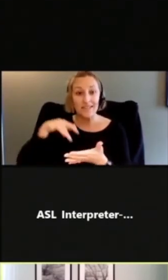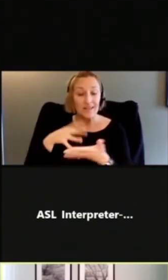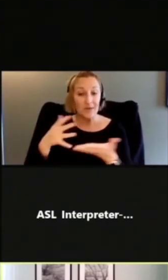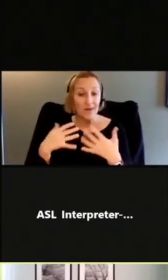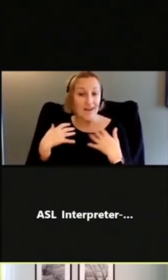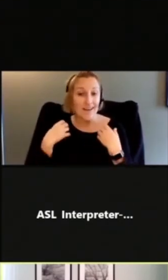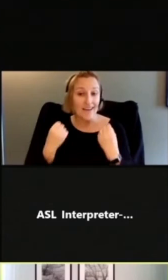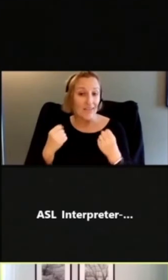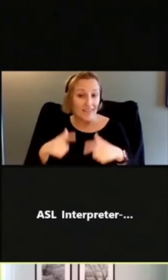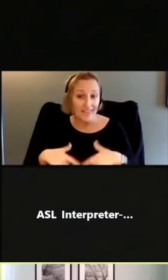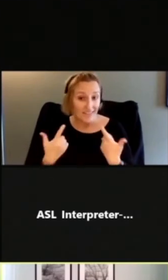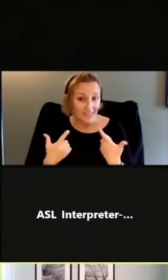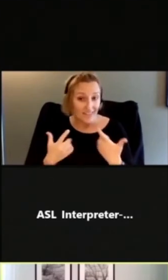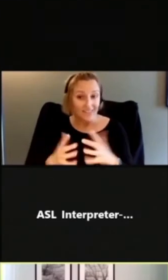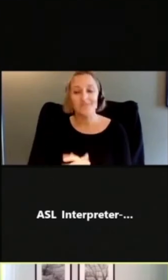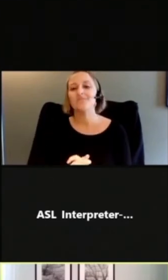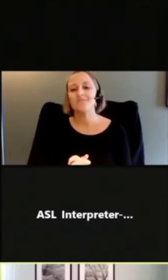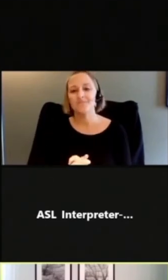living.